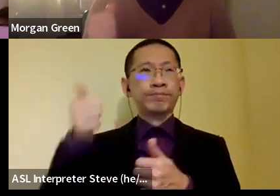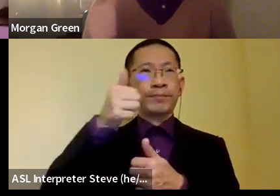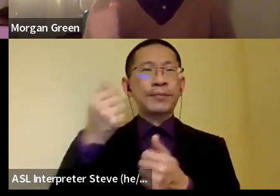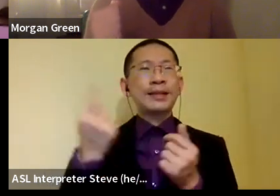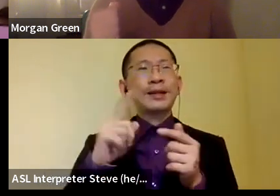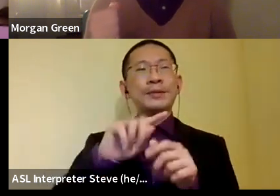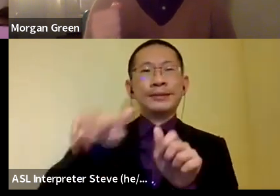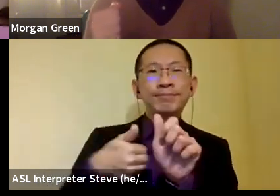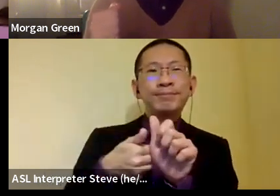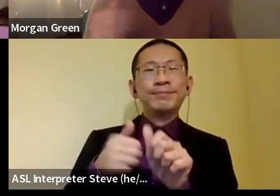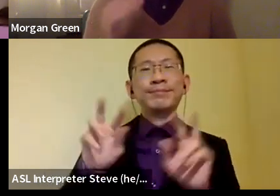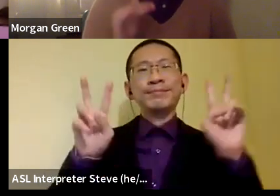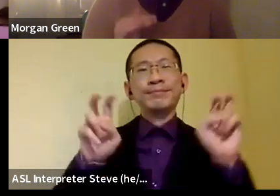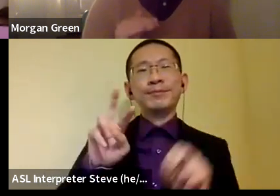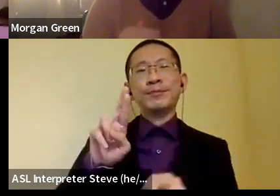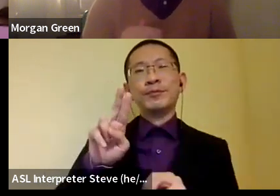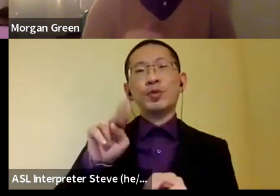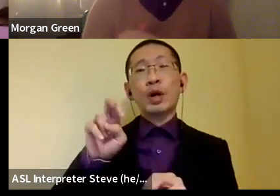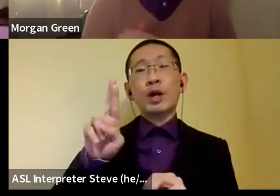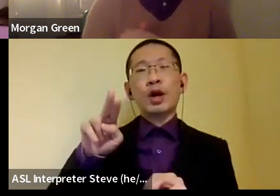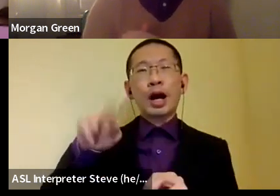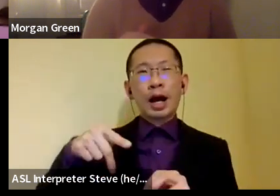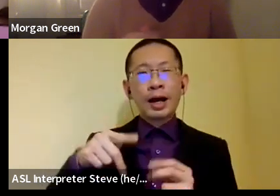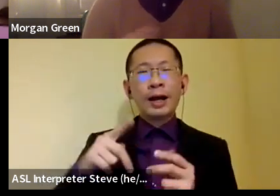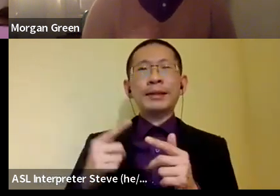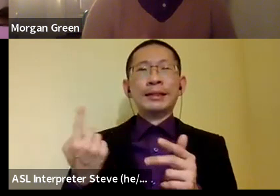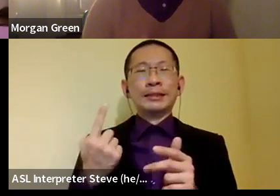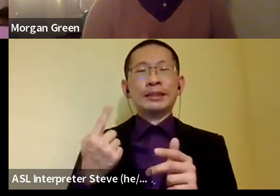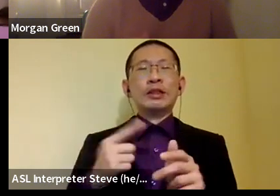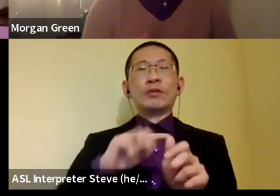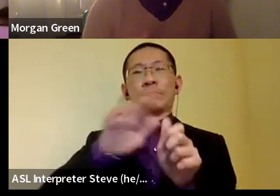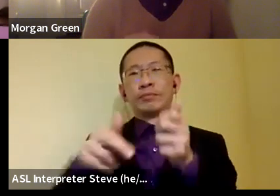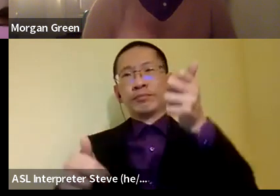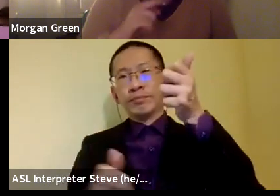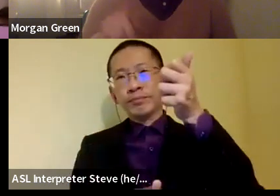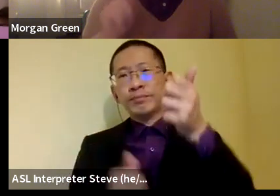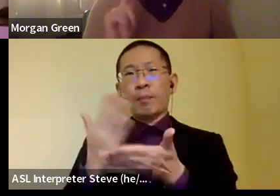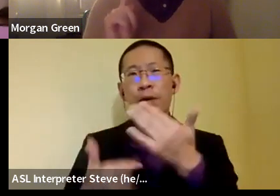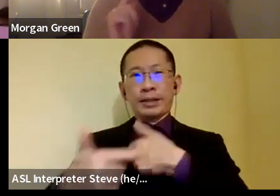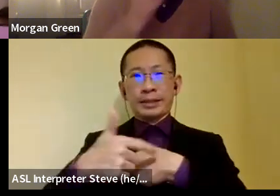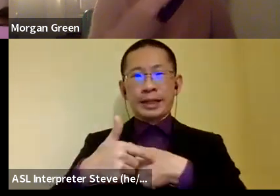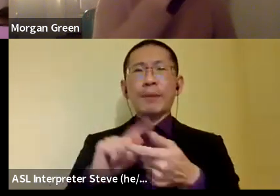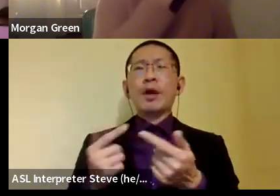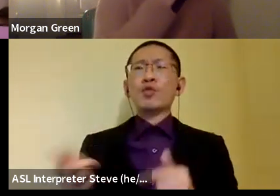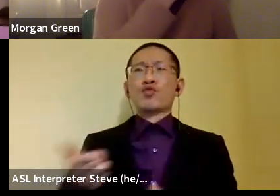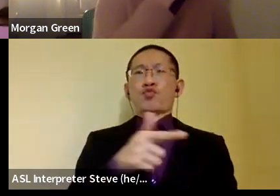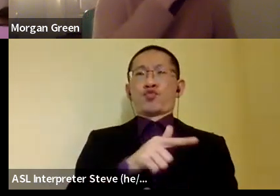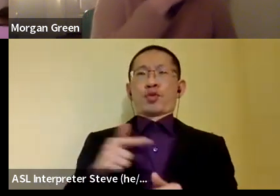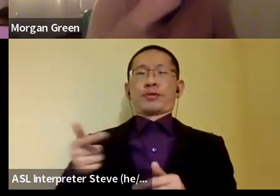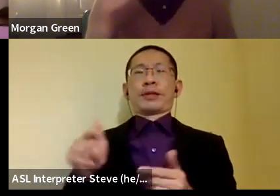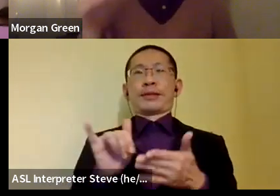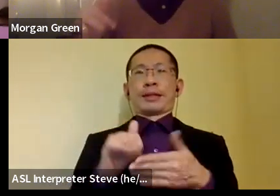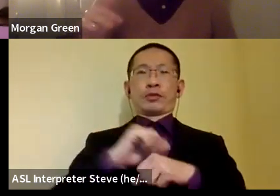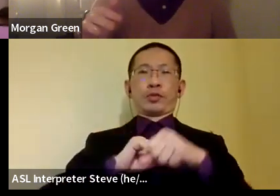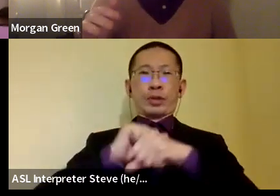runner-up supporting artistic director, and then there's sort of a backseater part-time person, and it rotates.